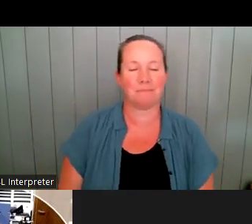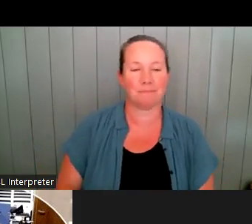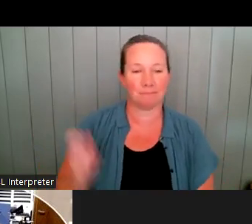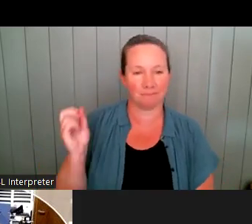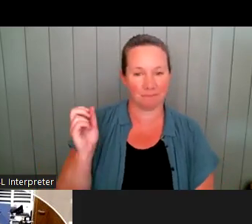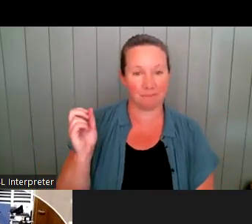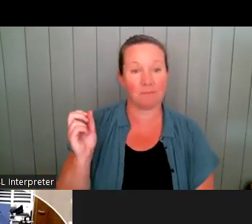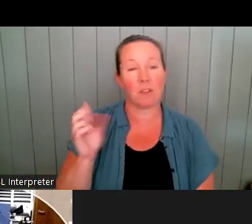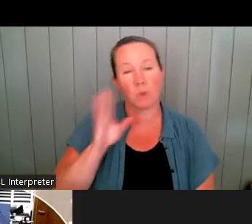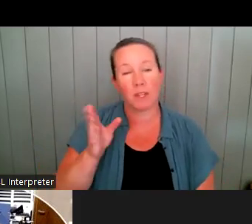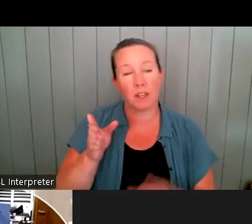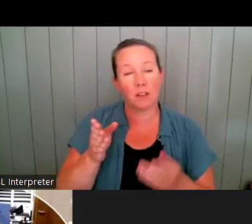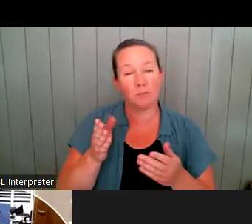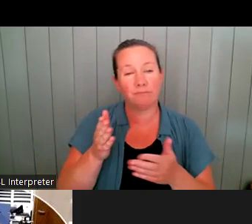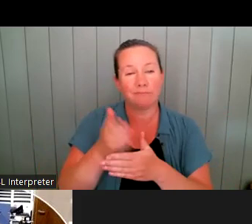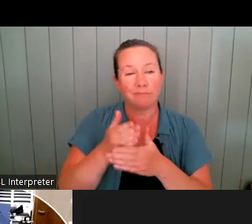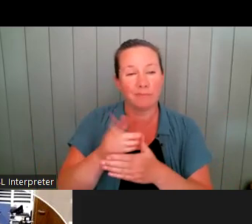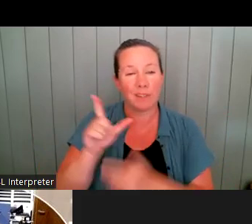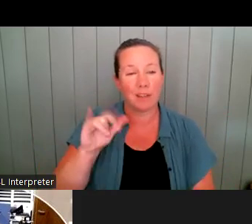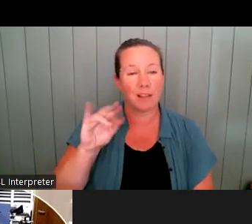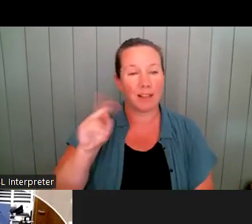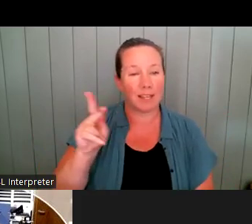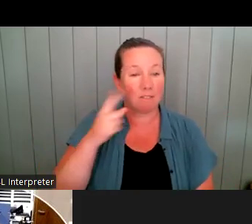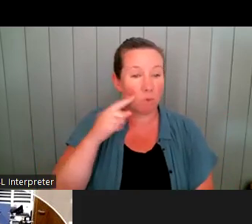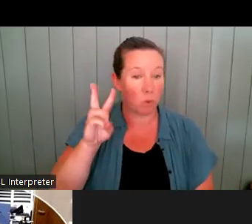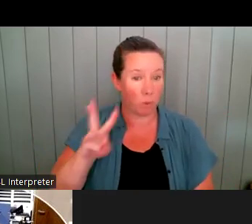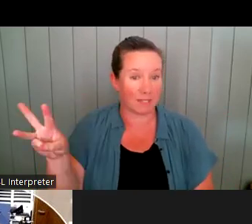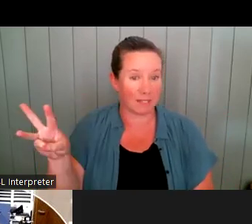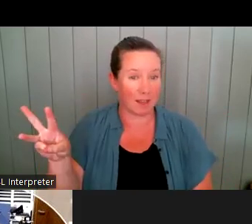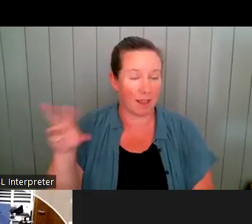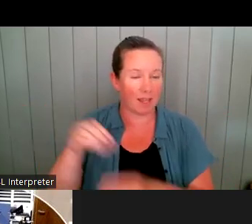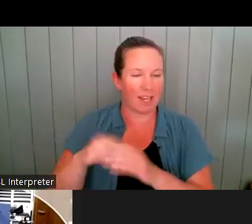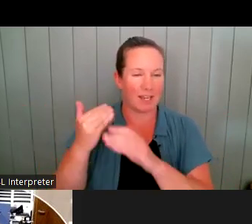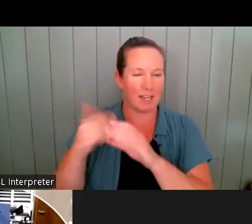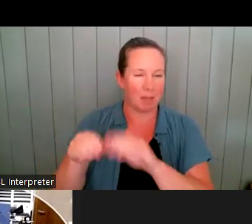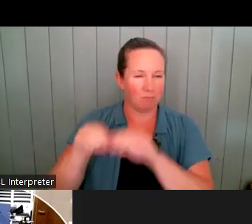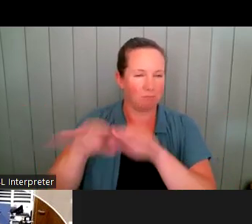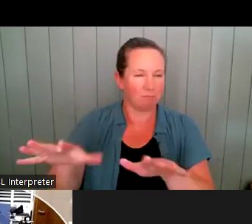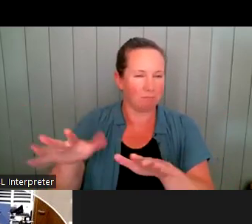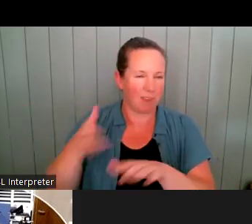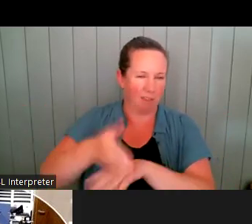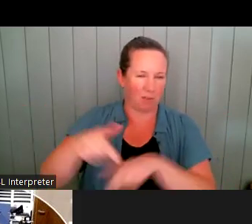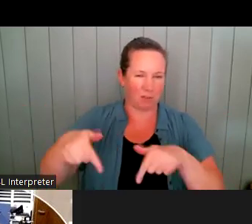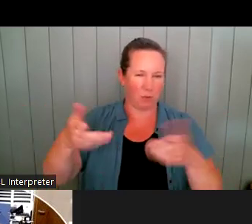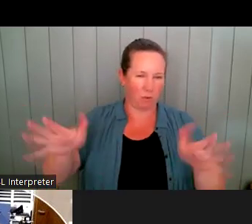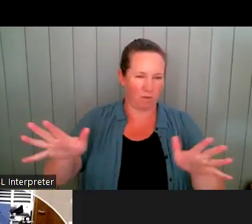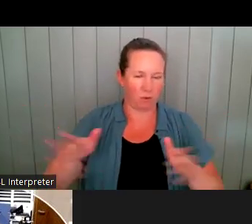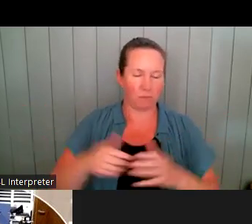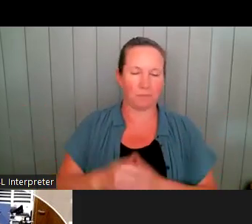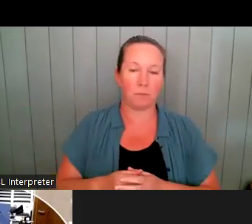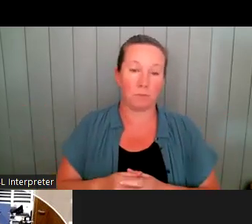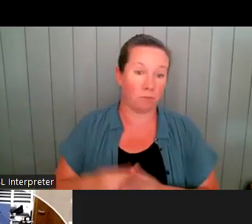we'll share that with you when we send out the follow-up email. So the interest